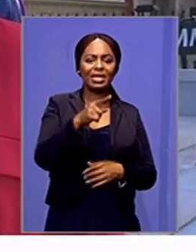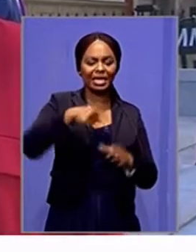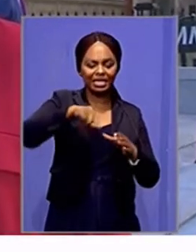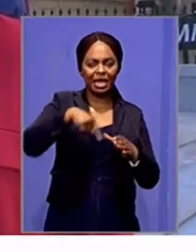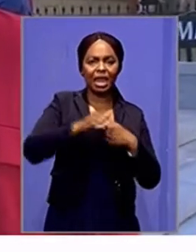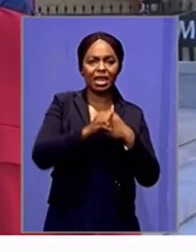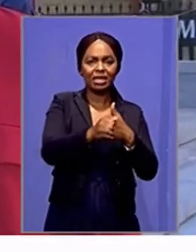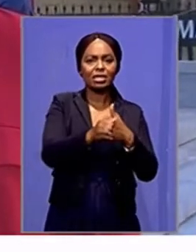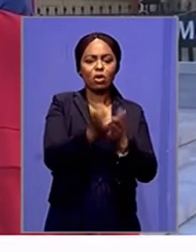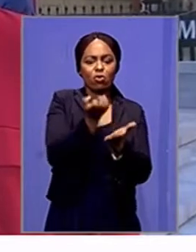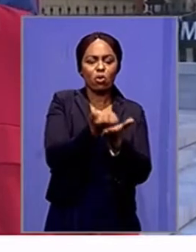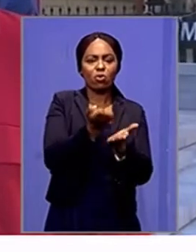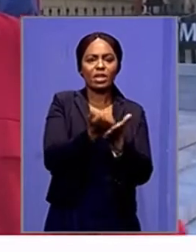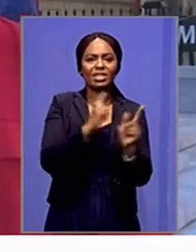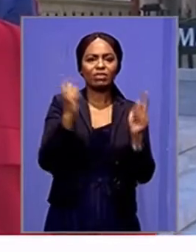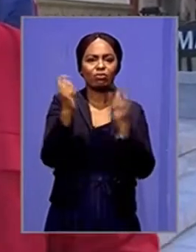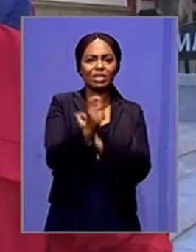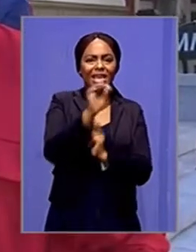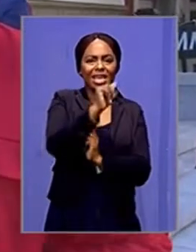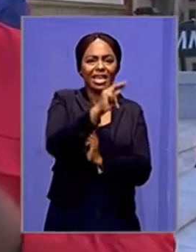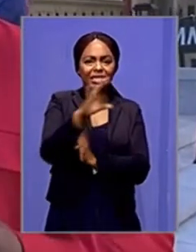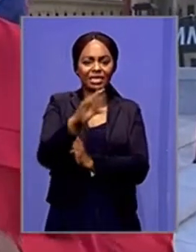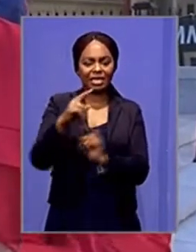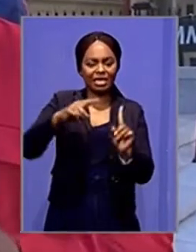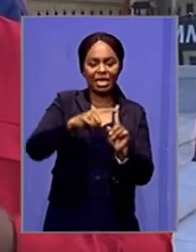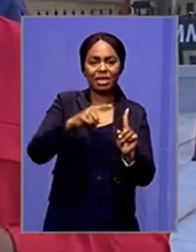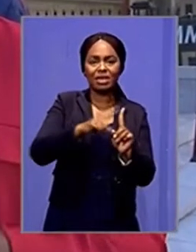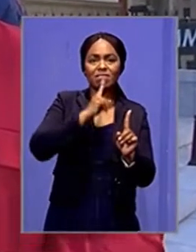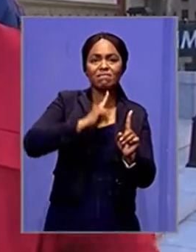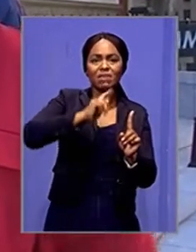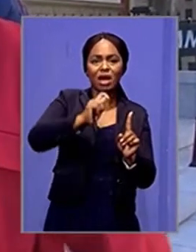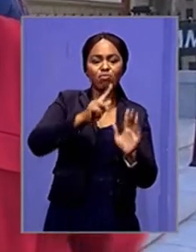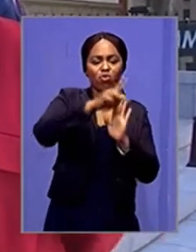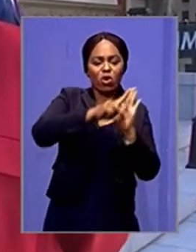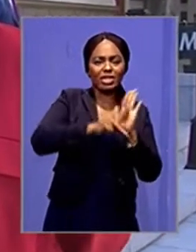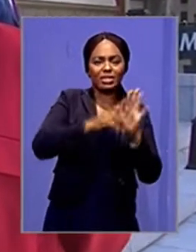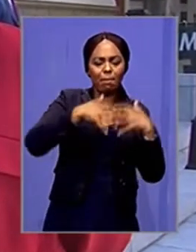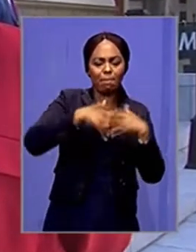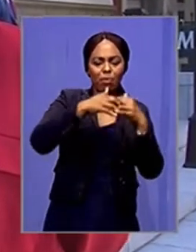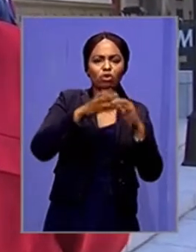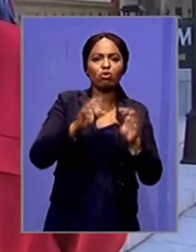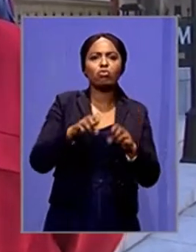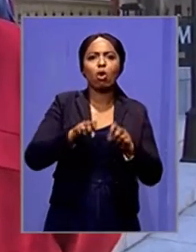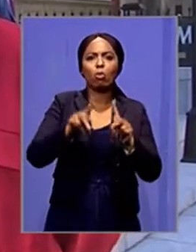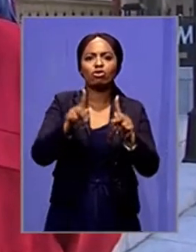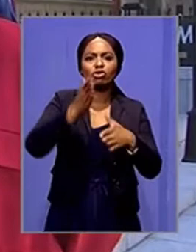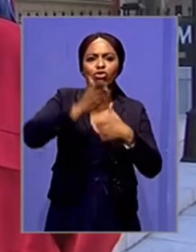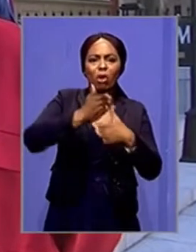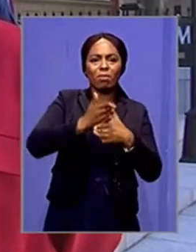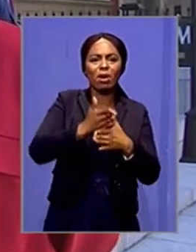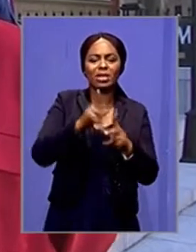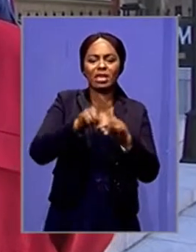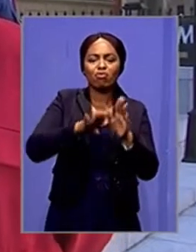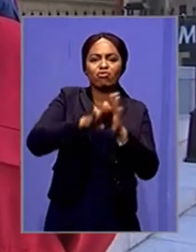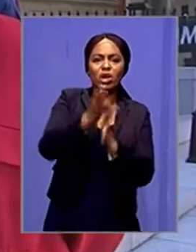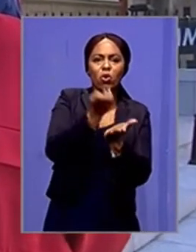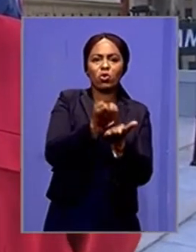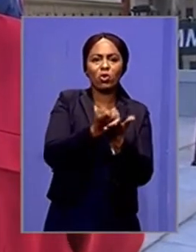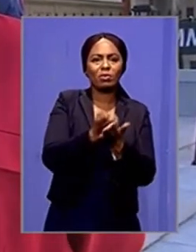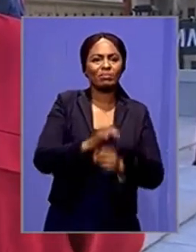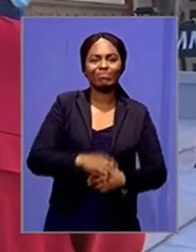economic transformation in the ANC, you could never come up with a sophisticated policy to create employment and to grow our economy. So they are